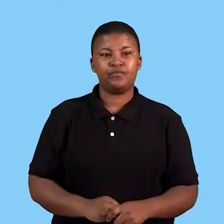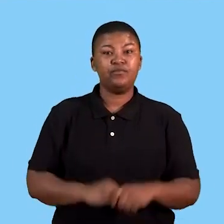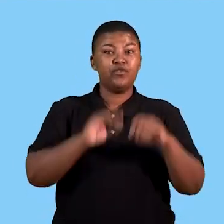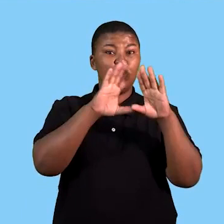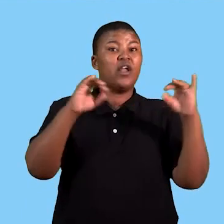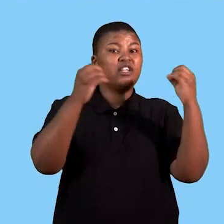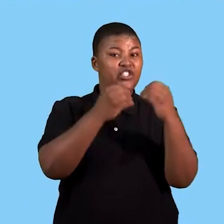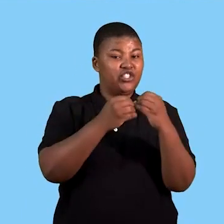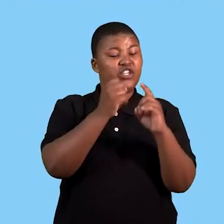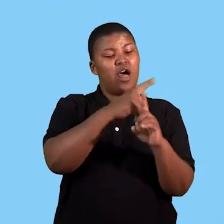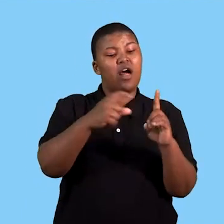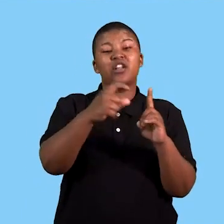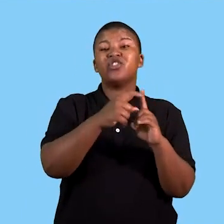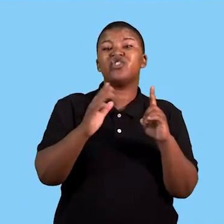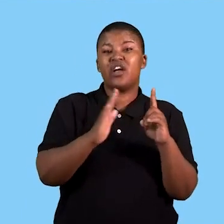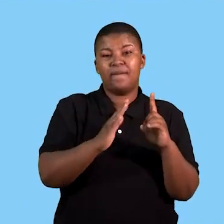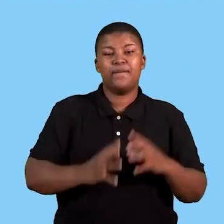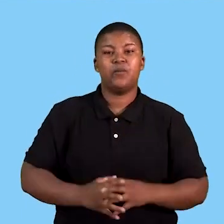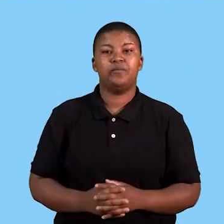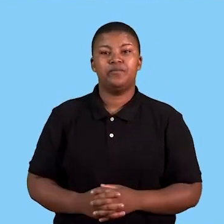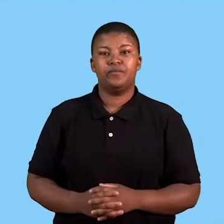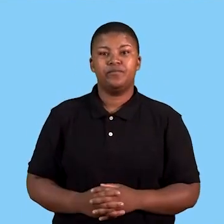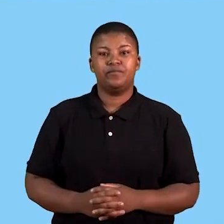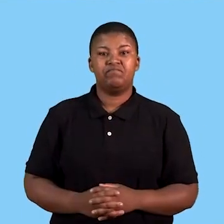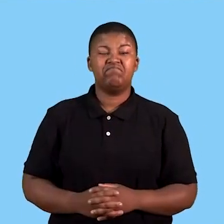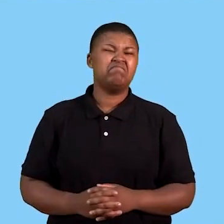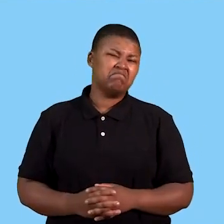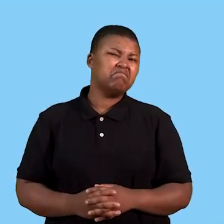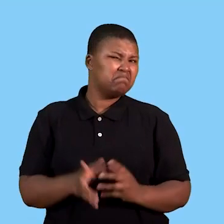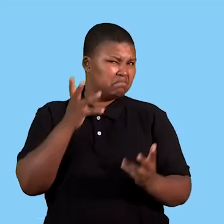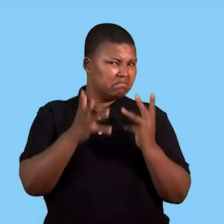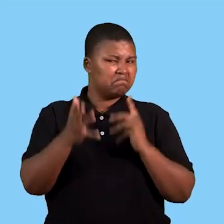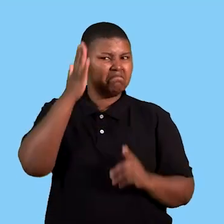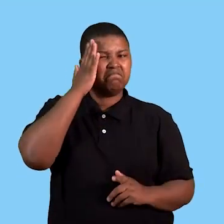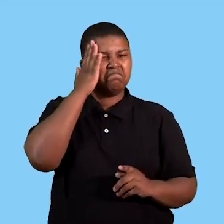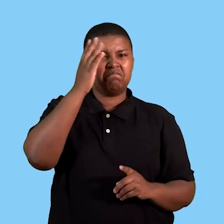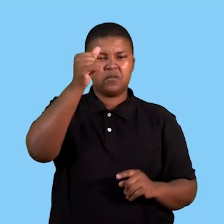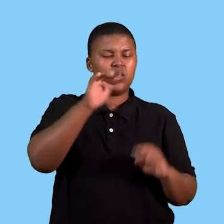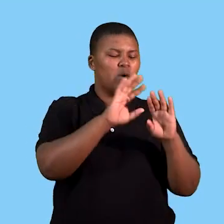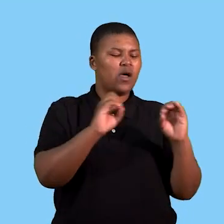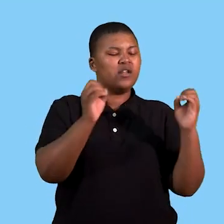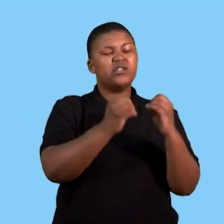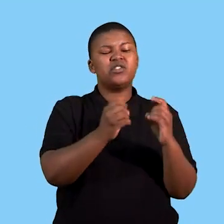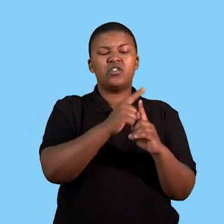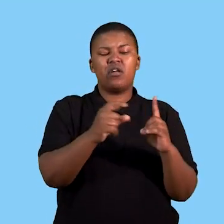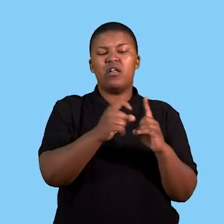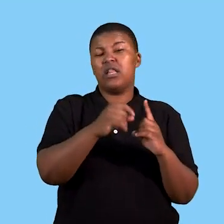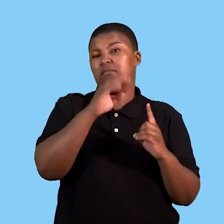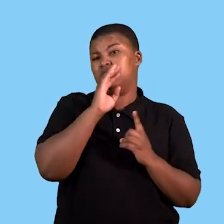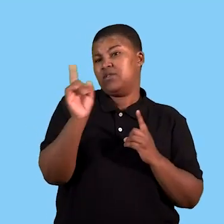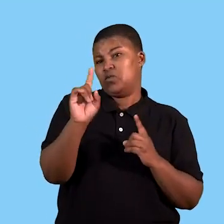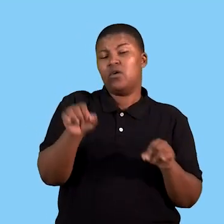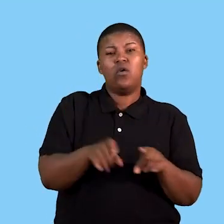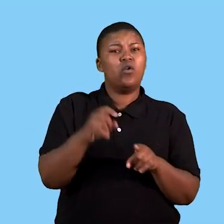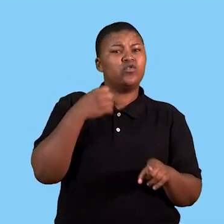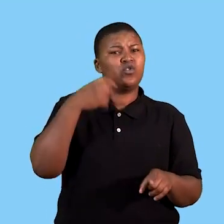is our organizational culture. So this should sound familiar to you guys, the organizational culture,